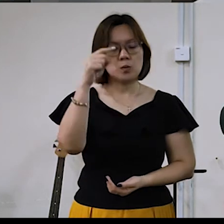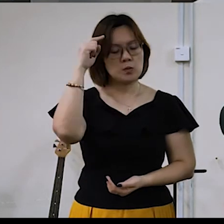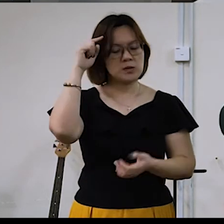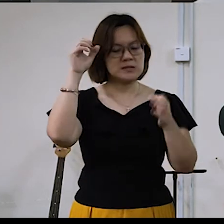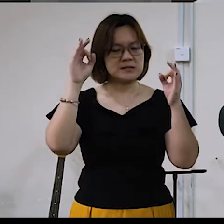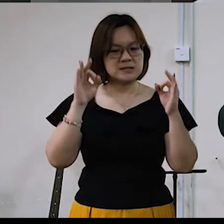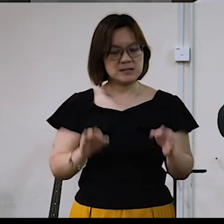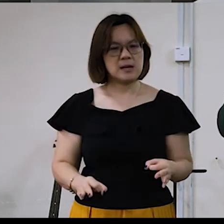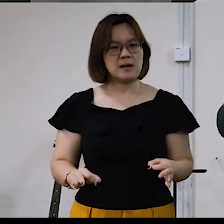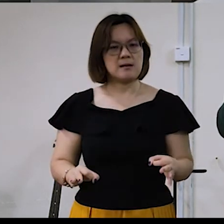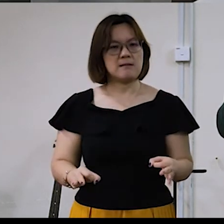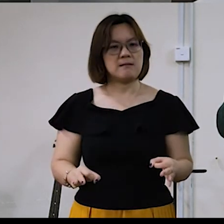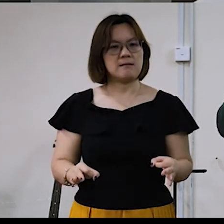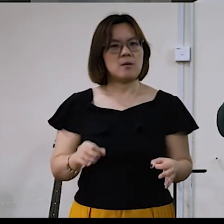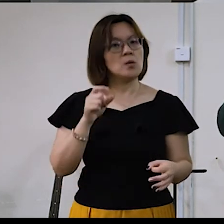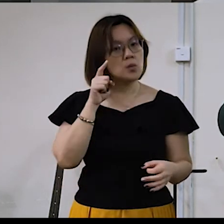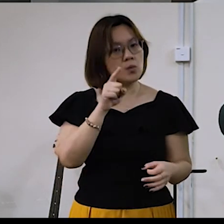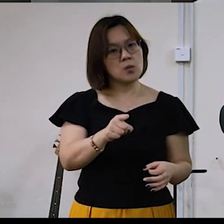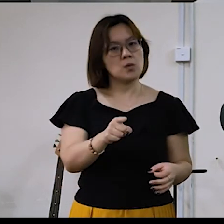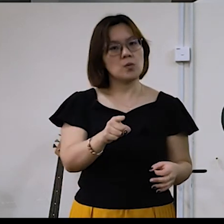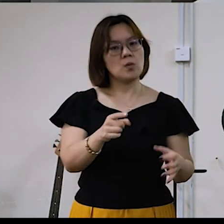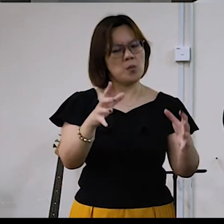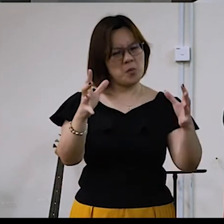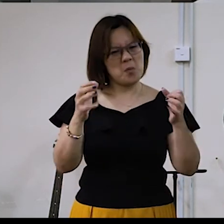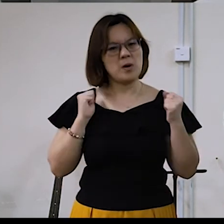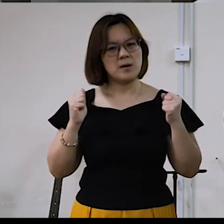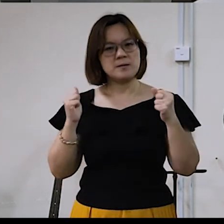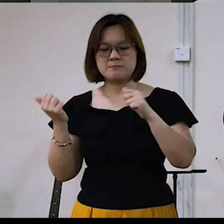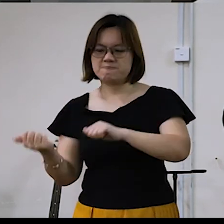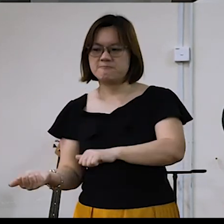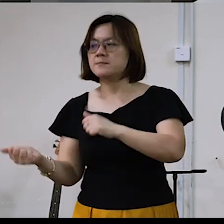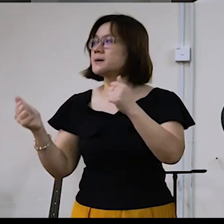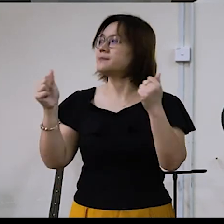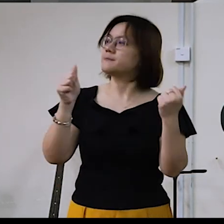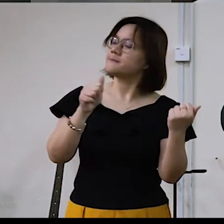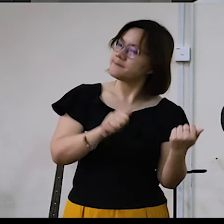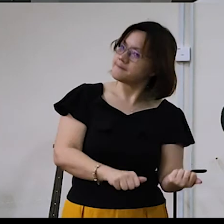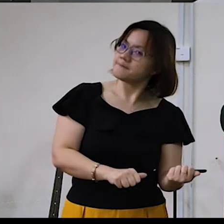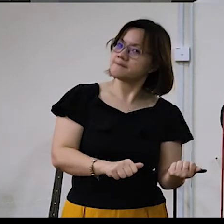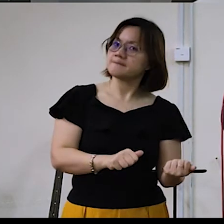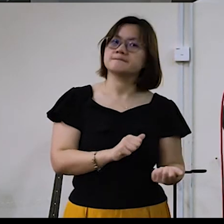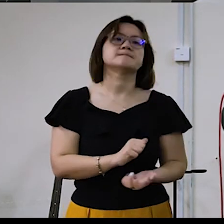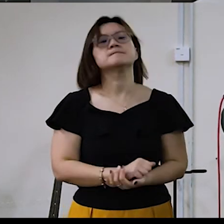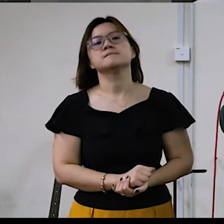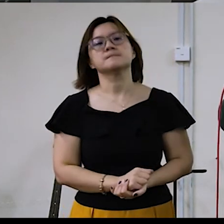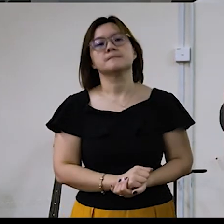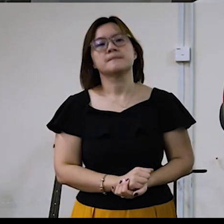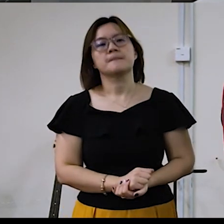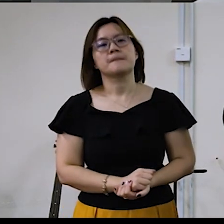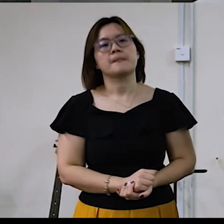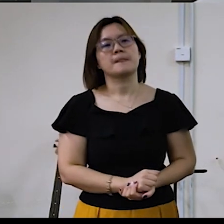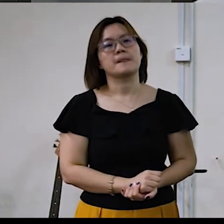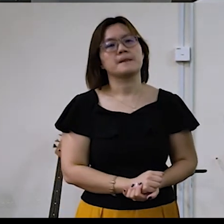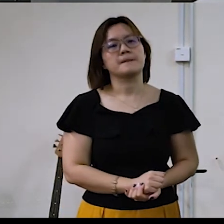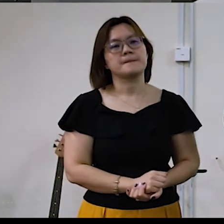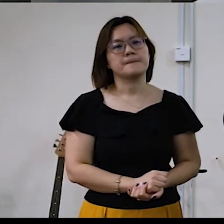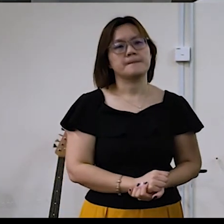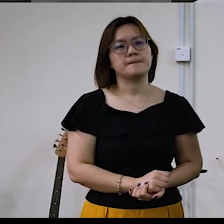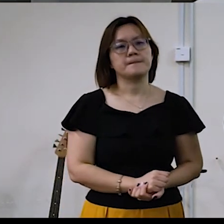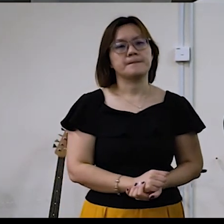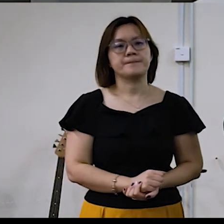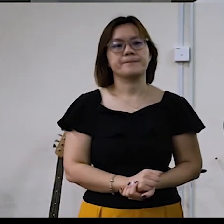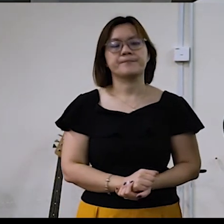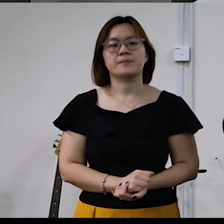to be baptized. If you have been, if someone, when you were a baby, someone sent you for baptized, that is baby baptism